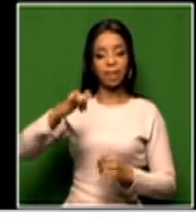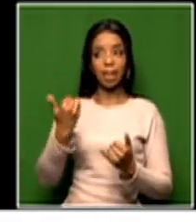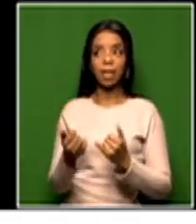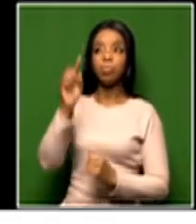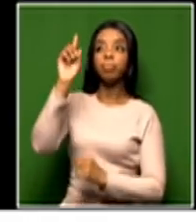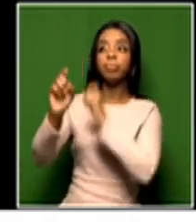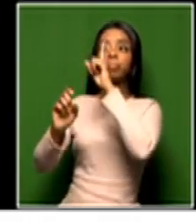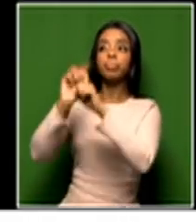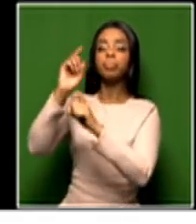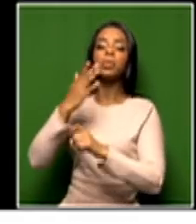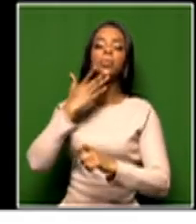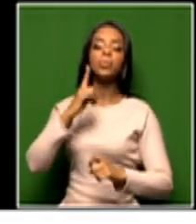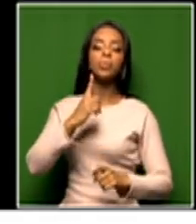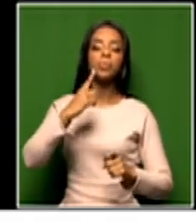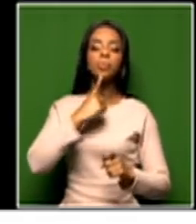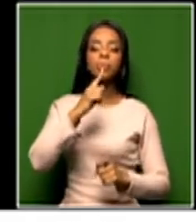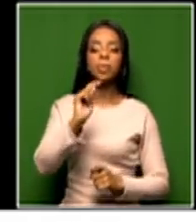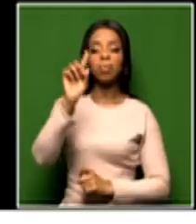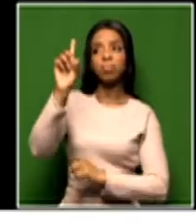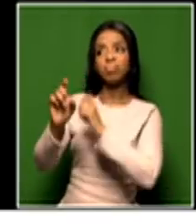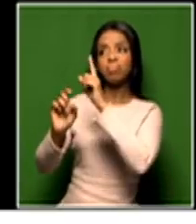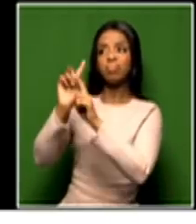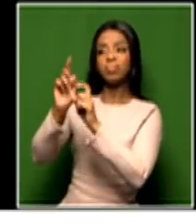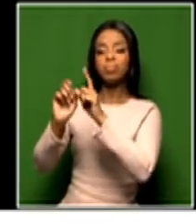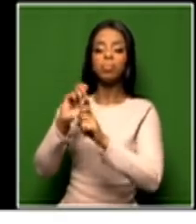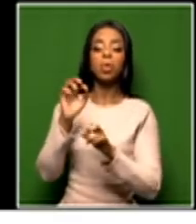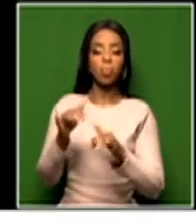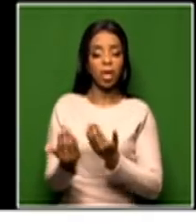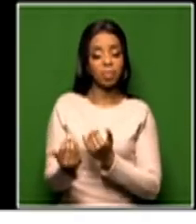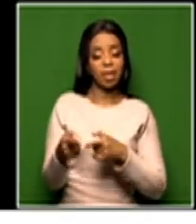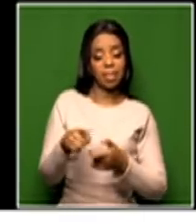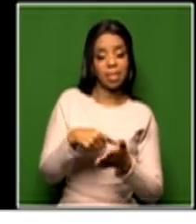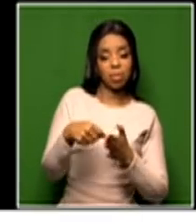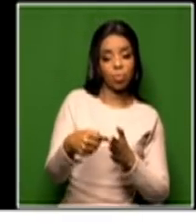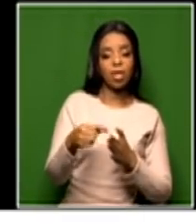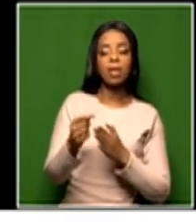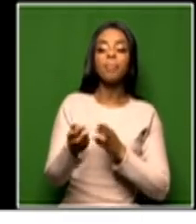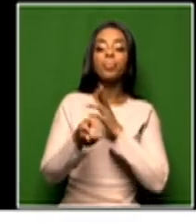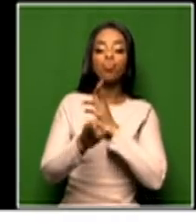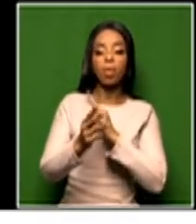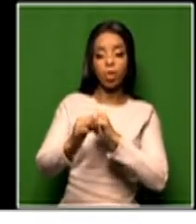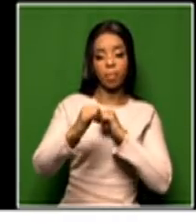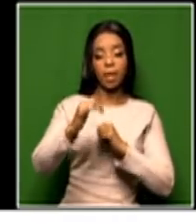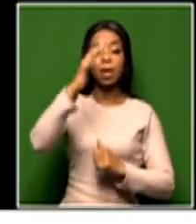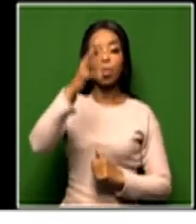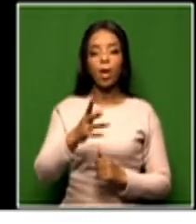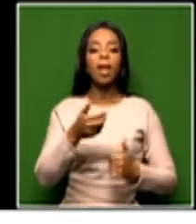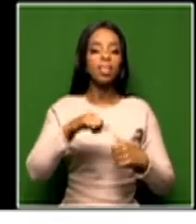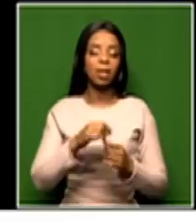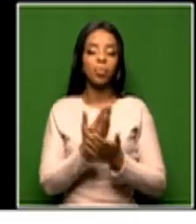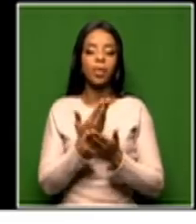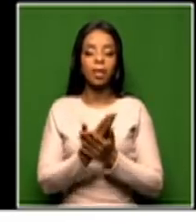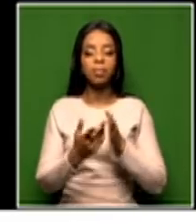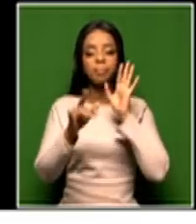National Treasury, and we are expecting a report back this week so that we can determine the role of the